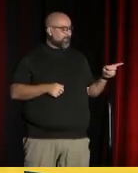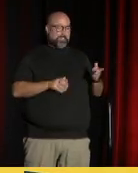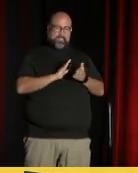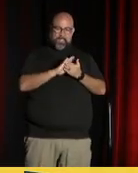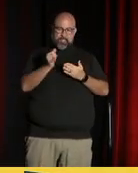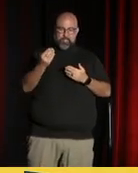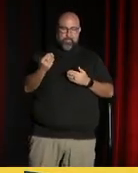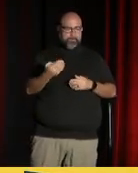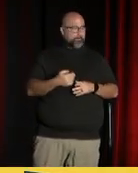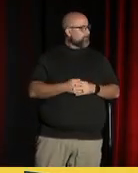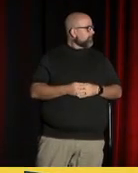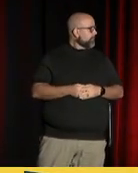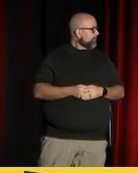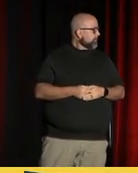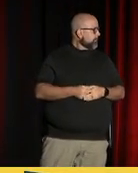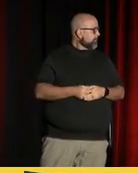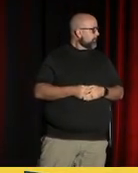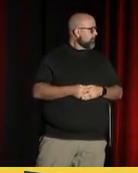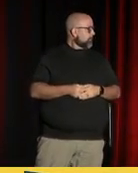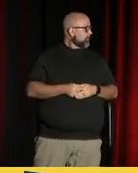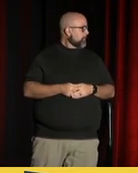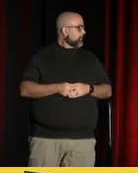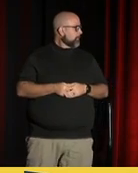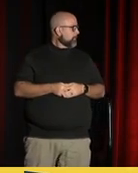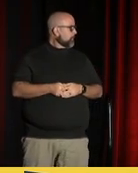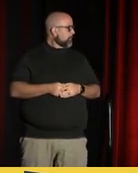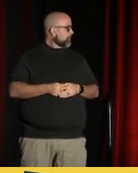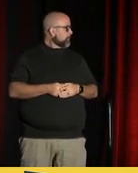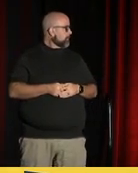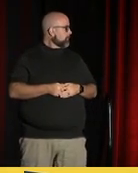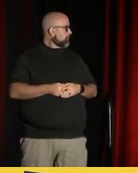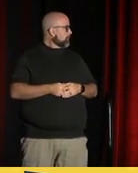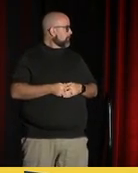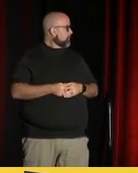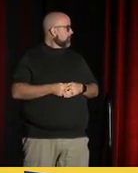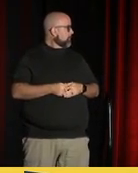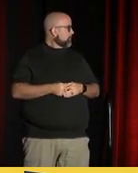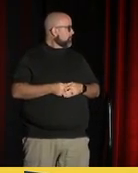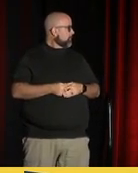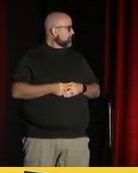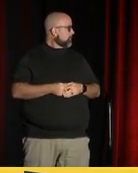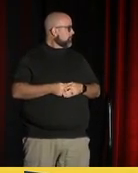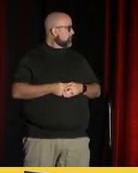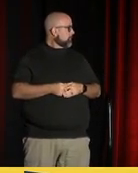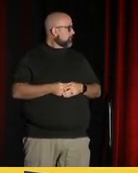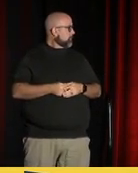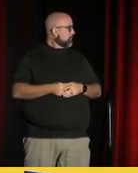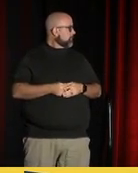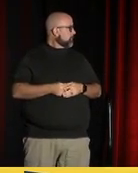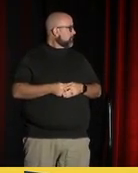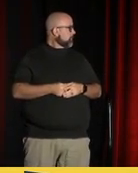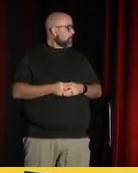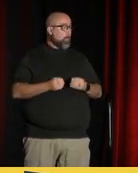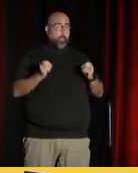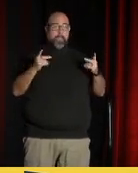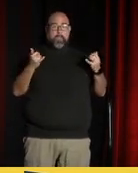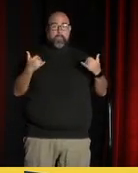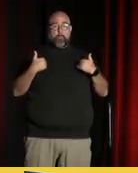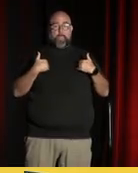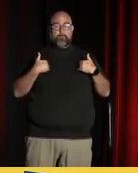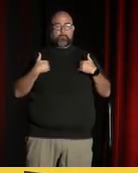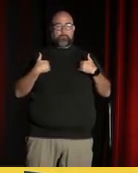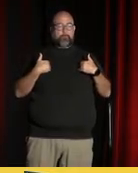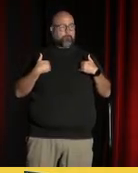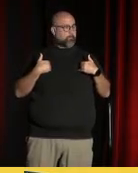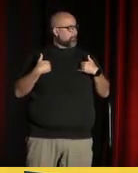Nice job. I'm going to take these. You stay right there. We're going to drop these off. Good. All right, Andrew, now that we have...